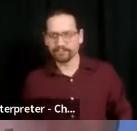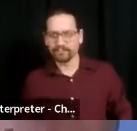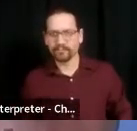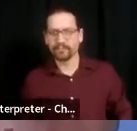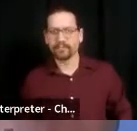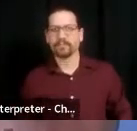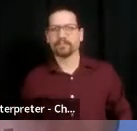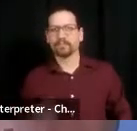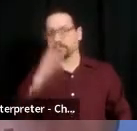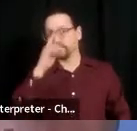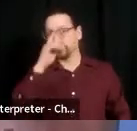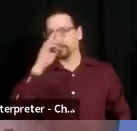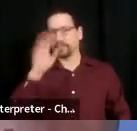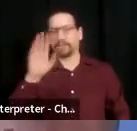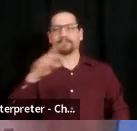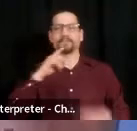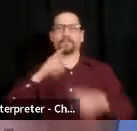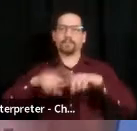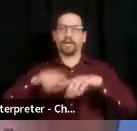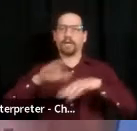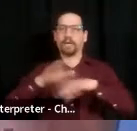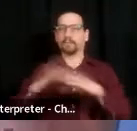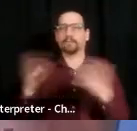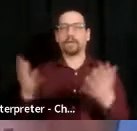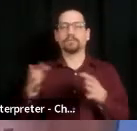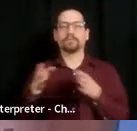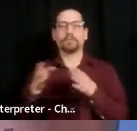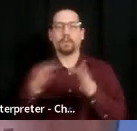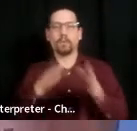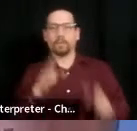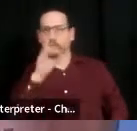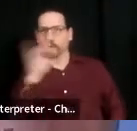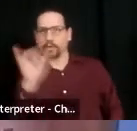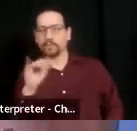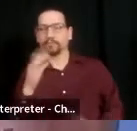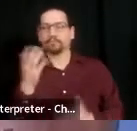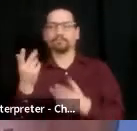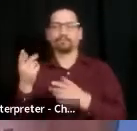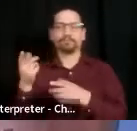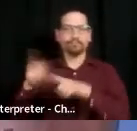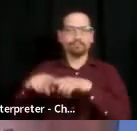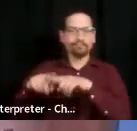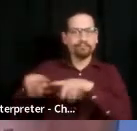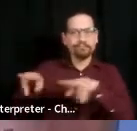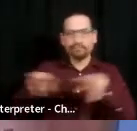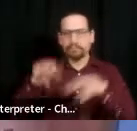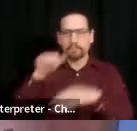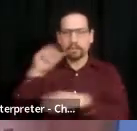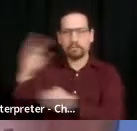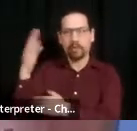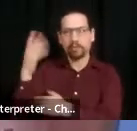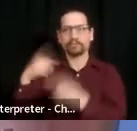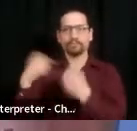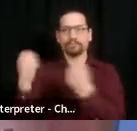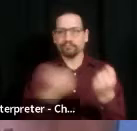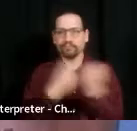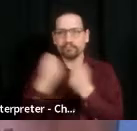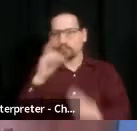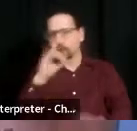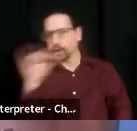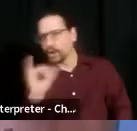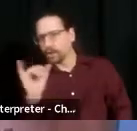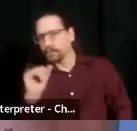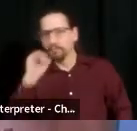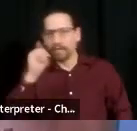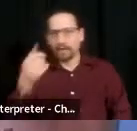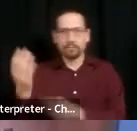But the staff will be arriving for service early in the morning for their routes. The